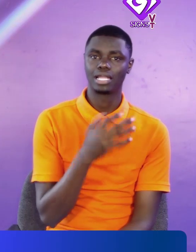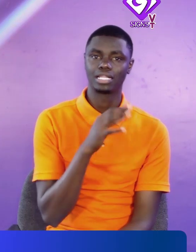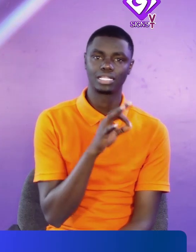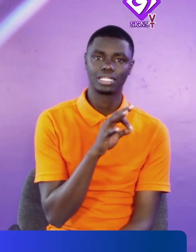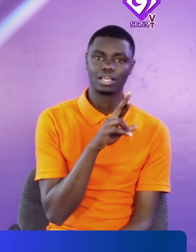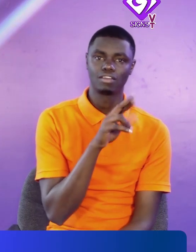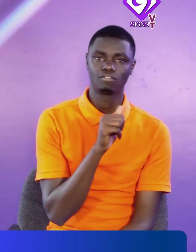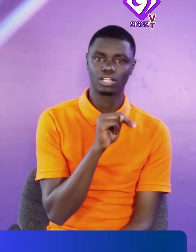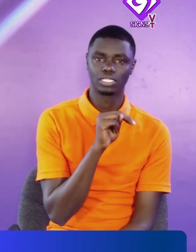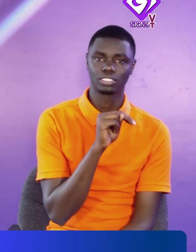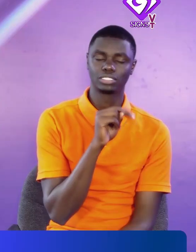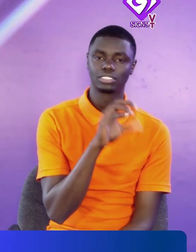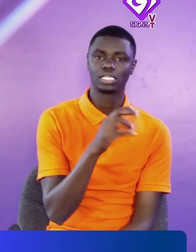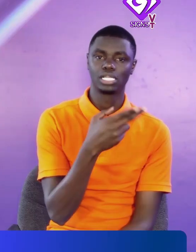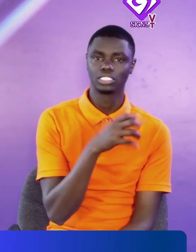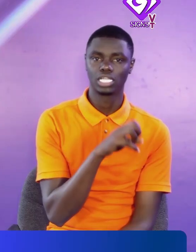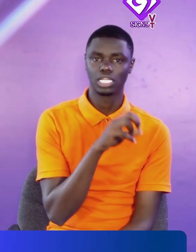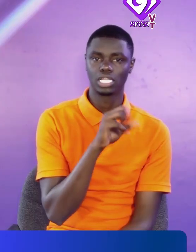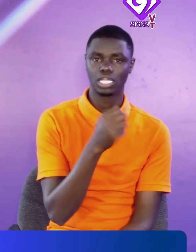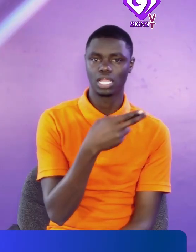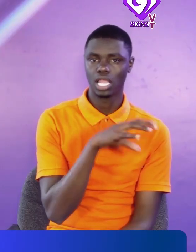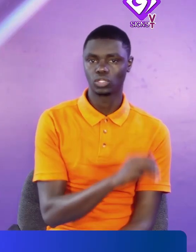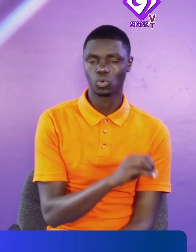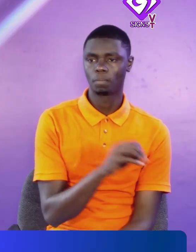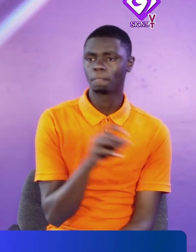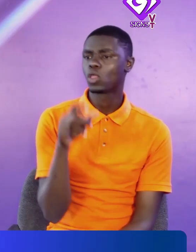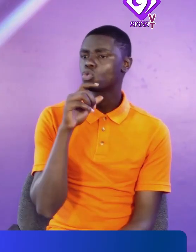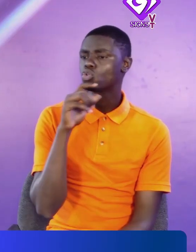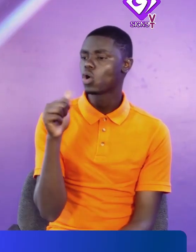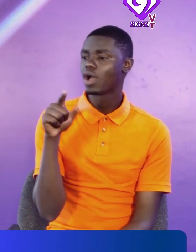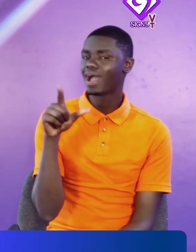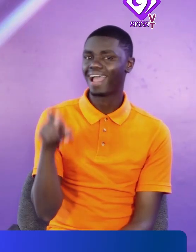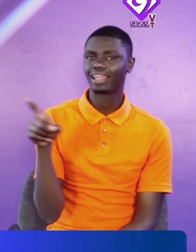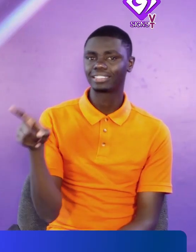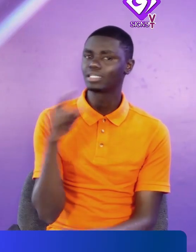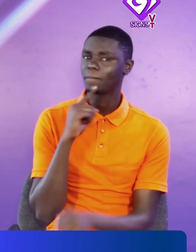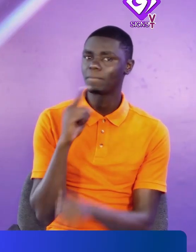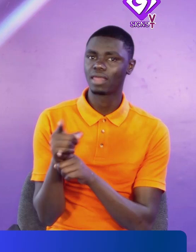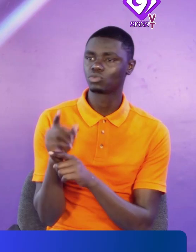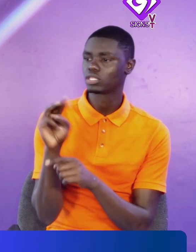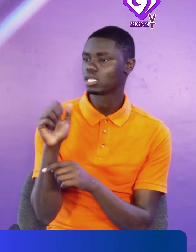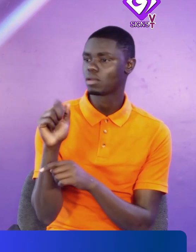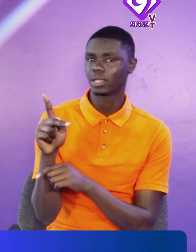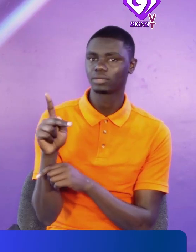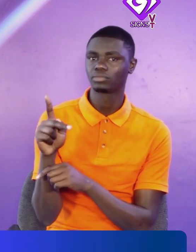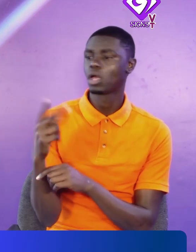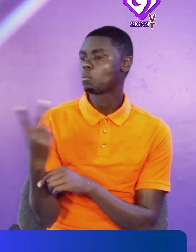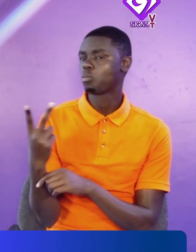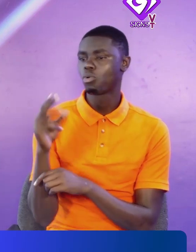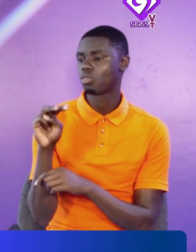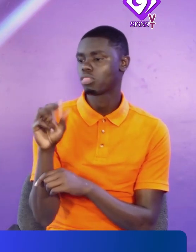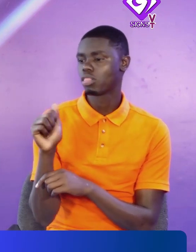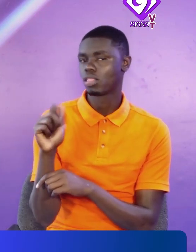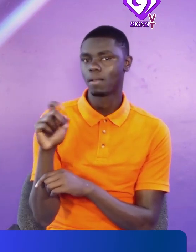Bagnaia. Alex Marquez ni brother ya Marc Marquez. Pamoja wanajulikana kama the Marquez brothers. Unaona?